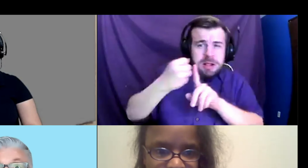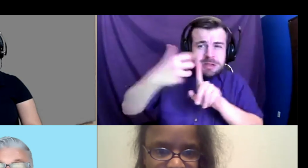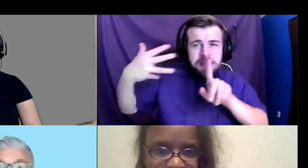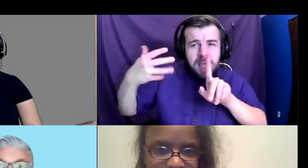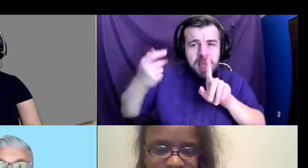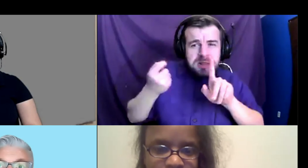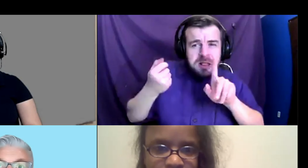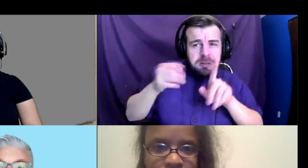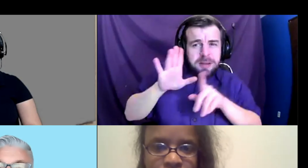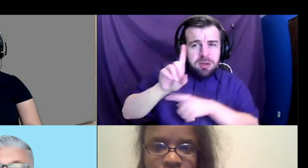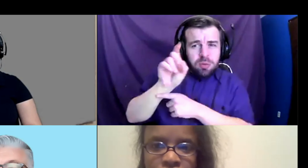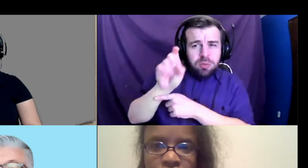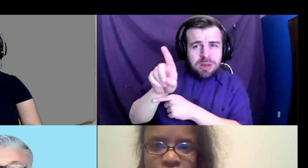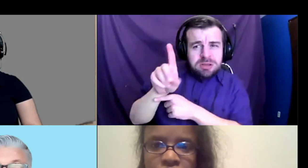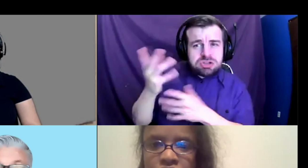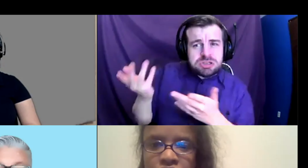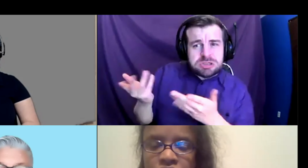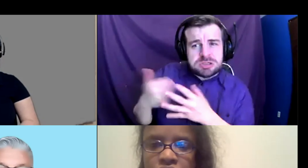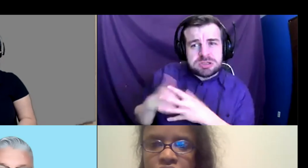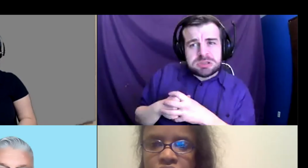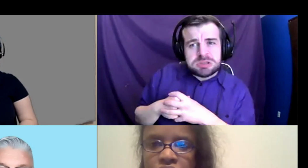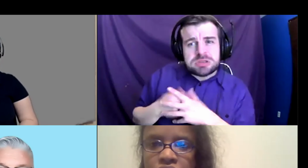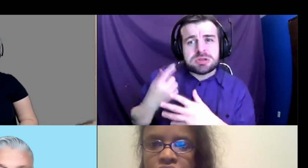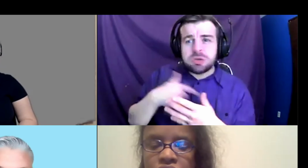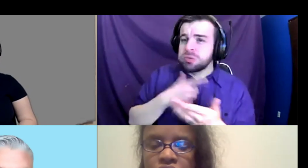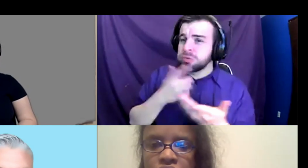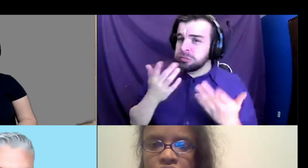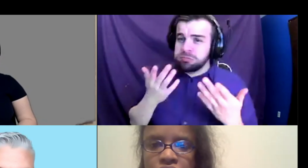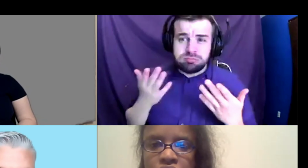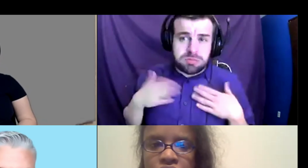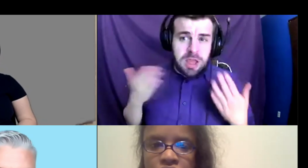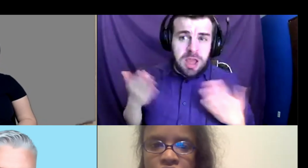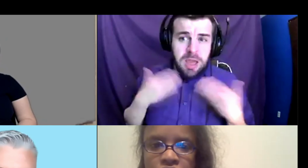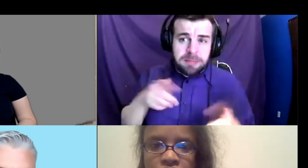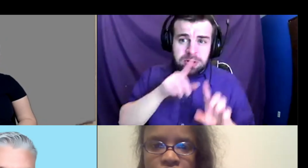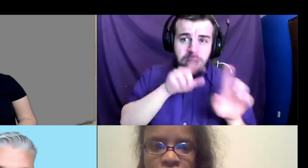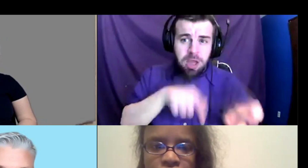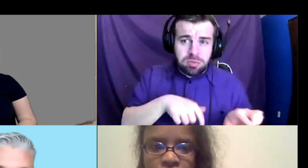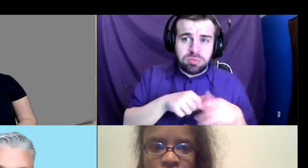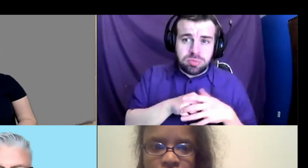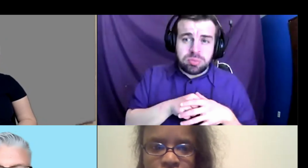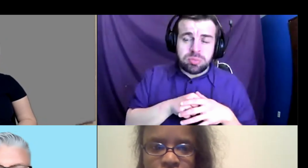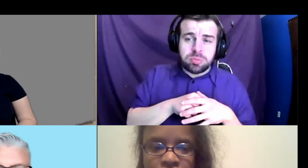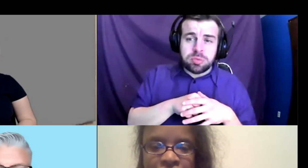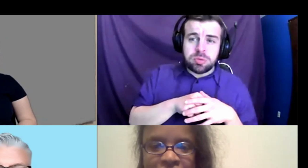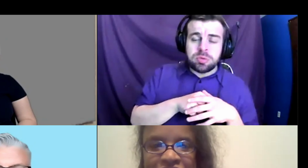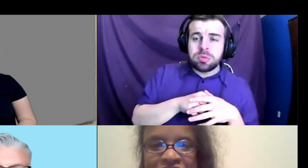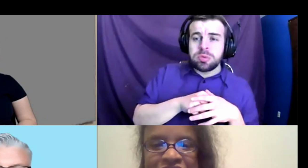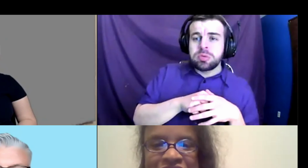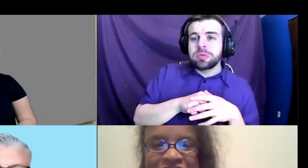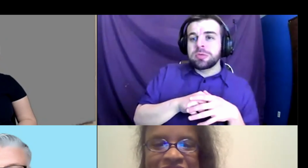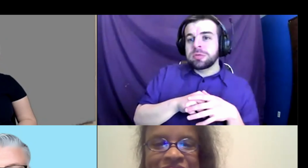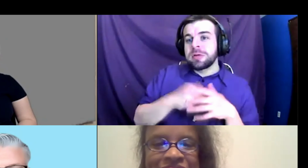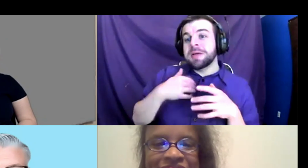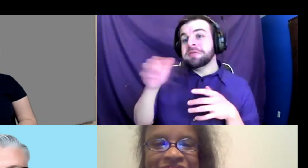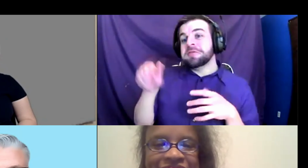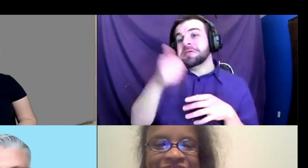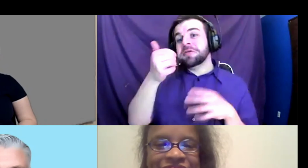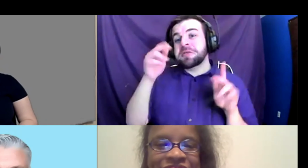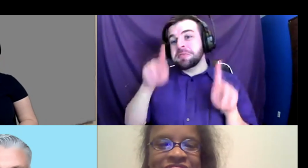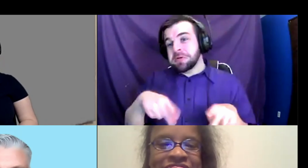about, we would love that. And it looks like we have someone else we recognize joining